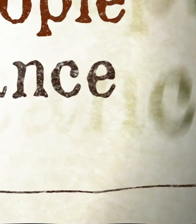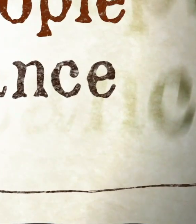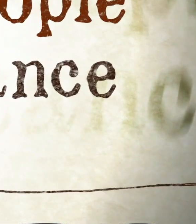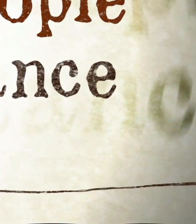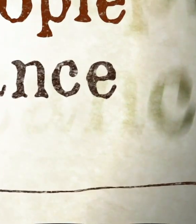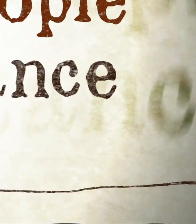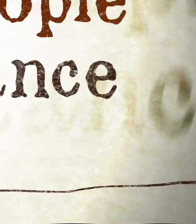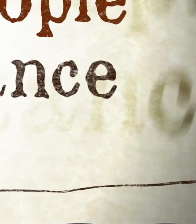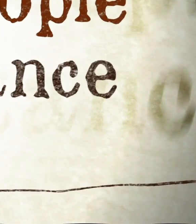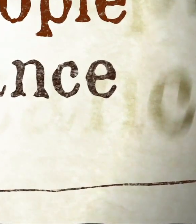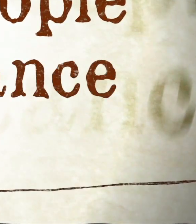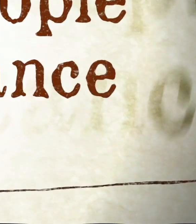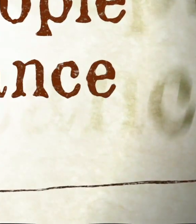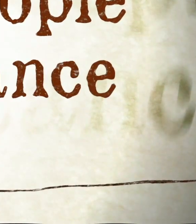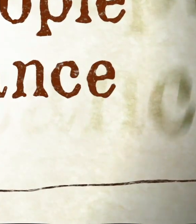calling people to